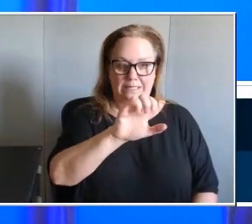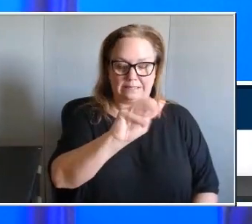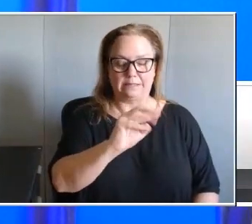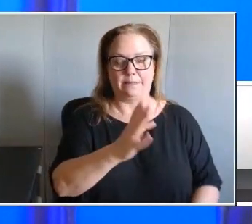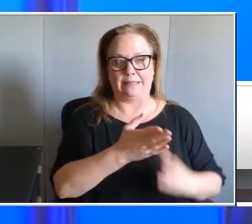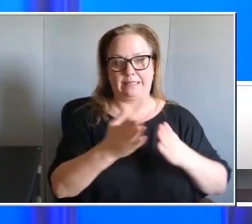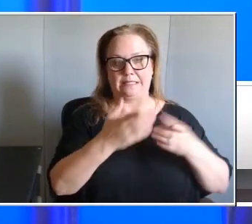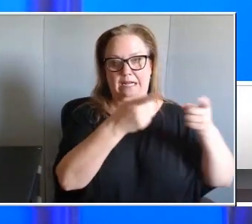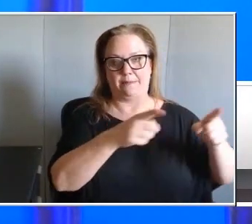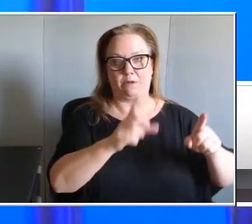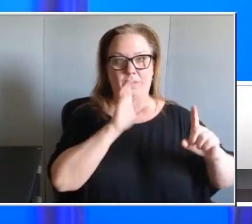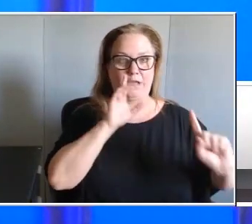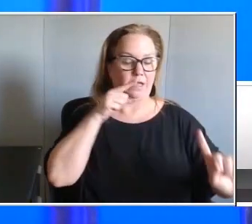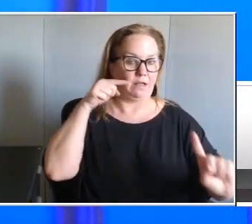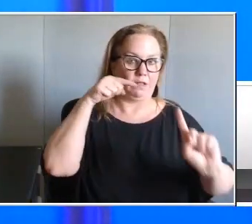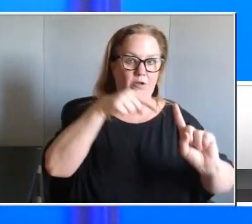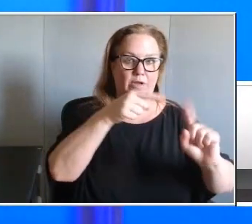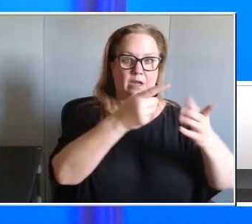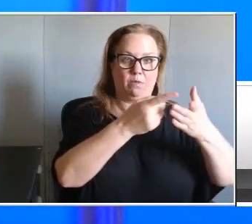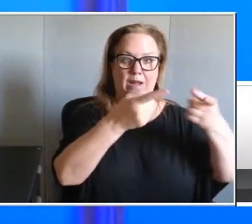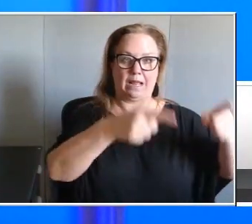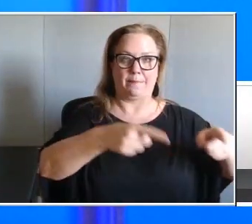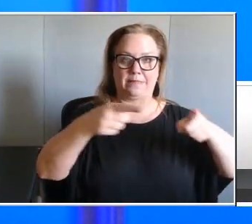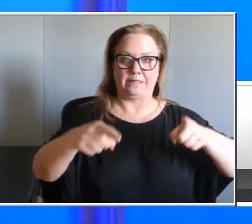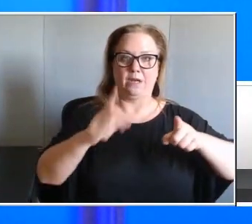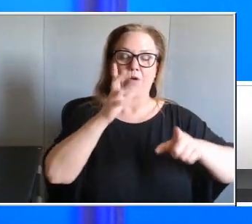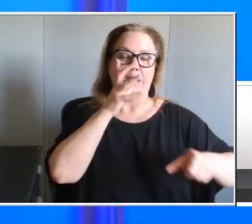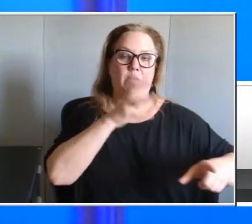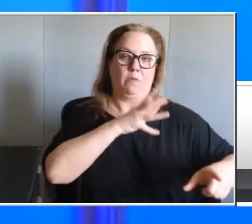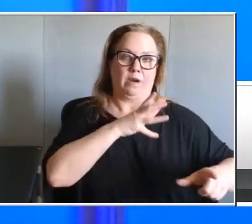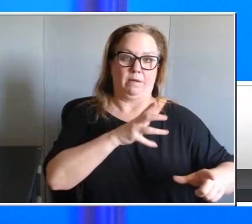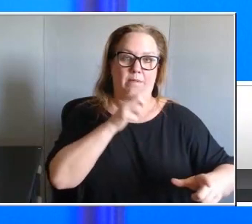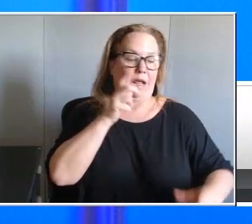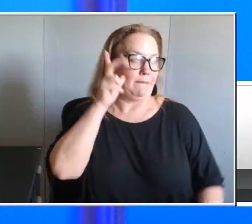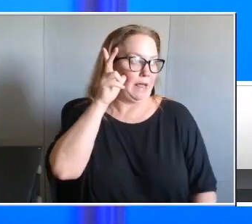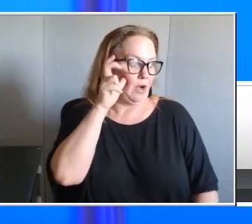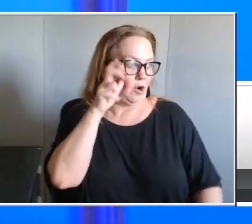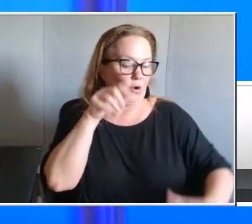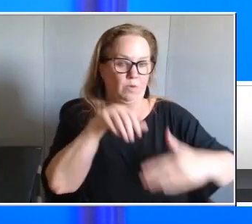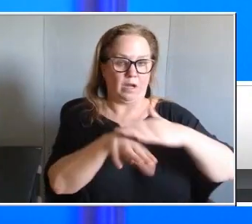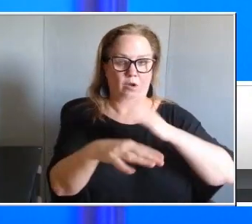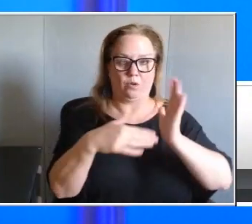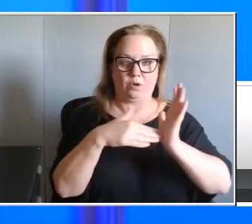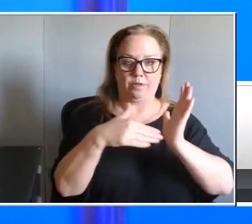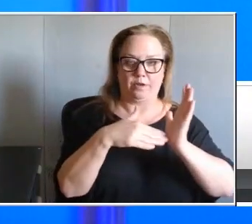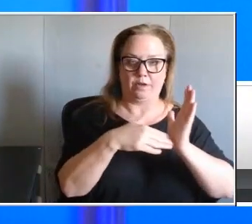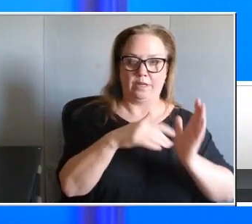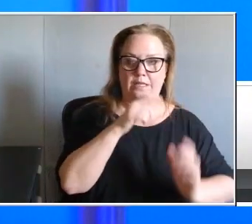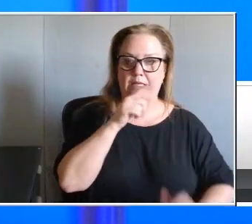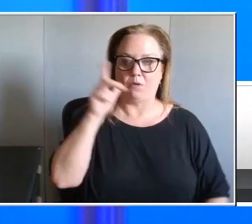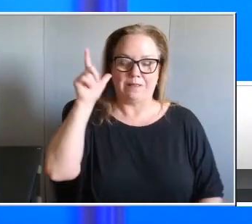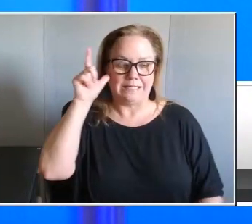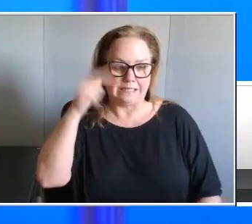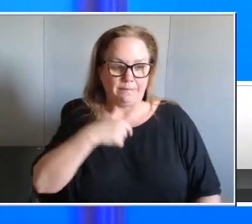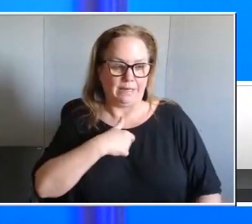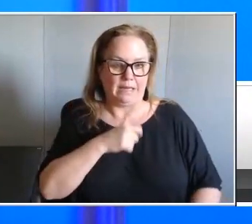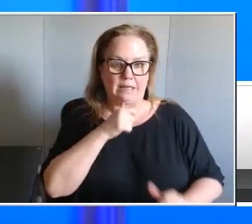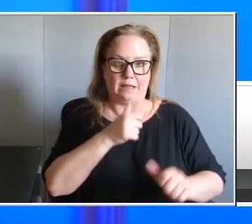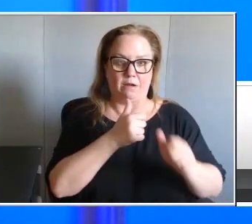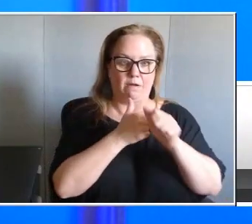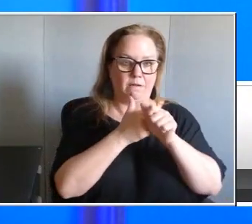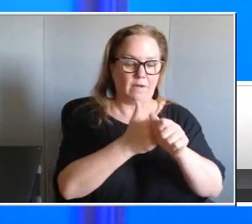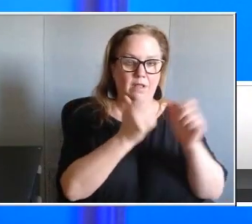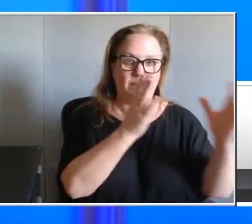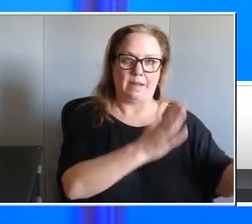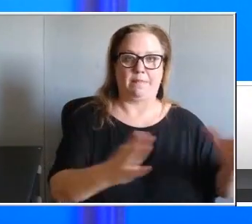at racism, what's happening is we hear a lot of women say, I'm not heard when I go to the doctor, they don't listen to me, they don't follow my plans. And